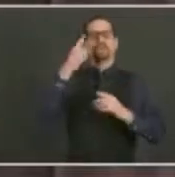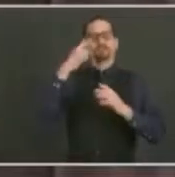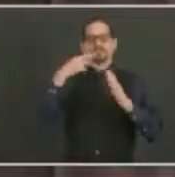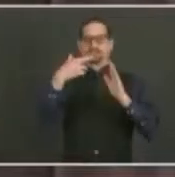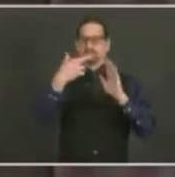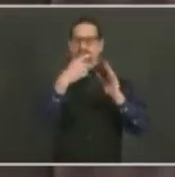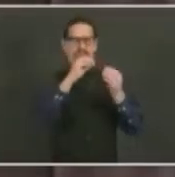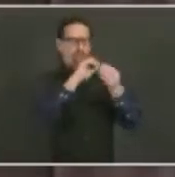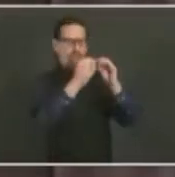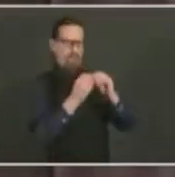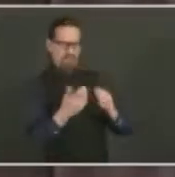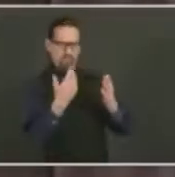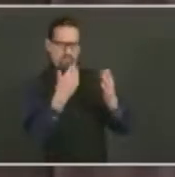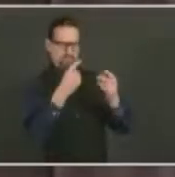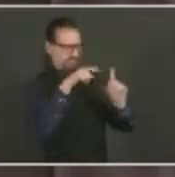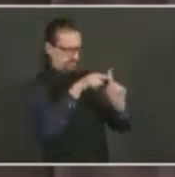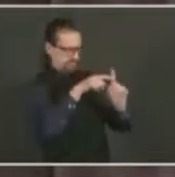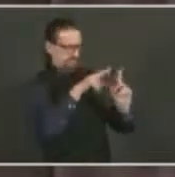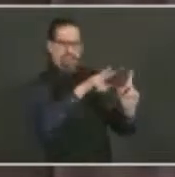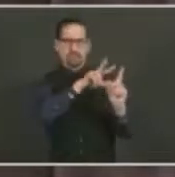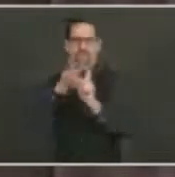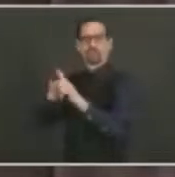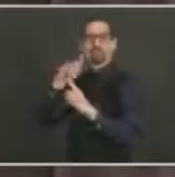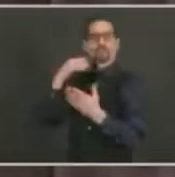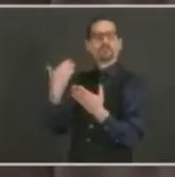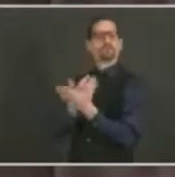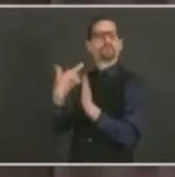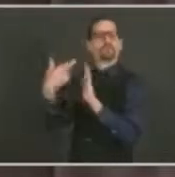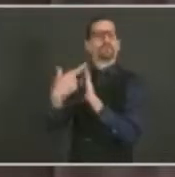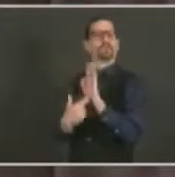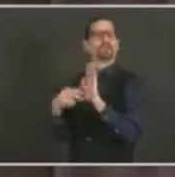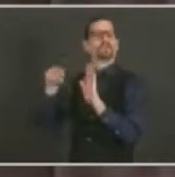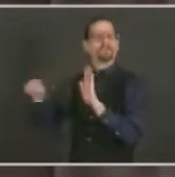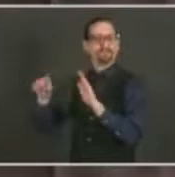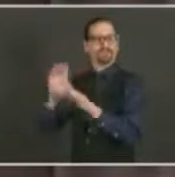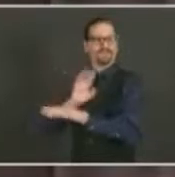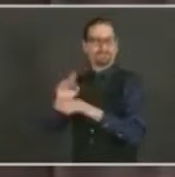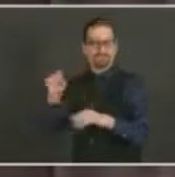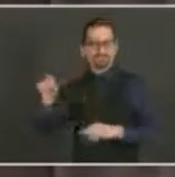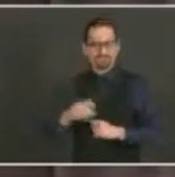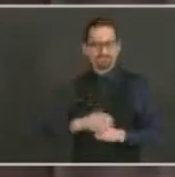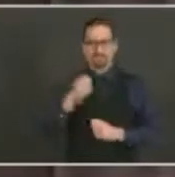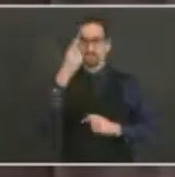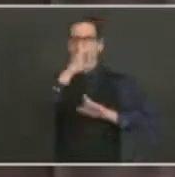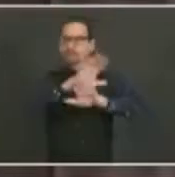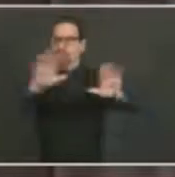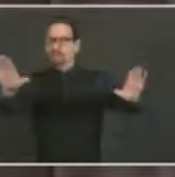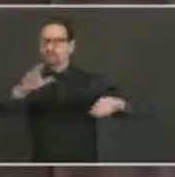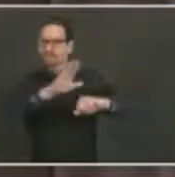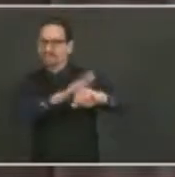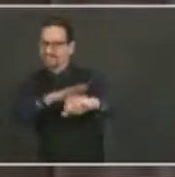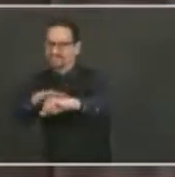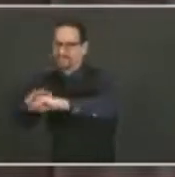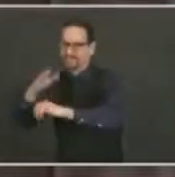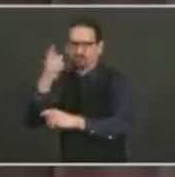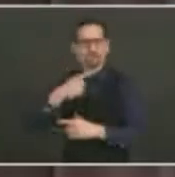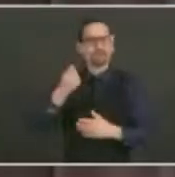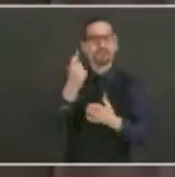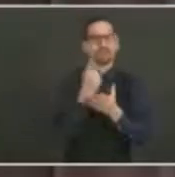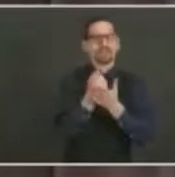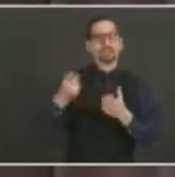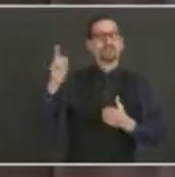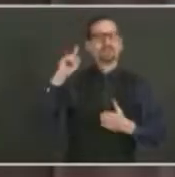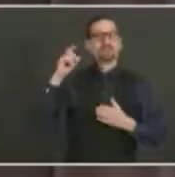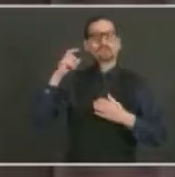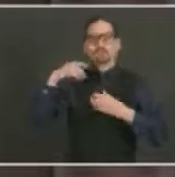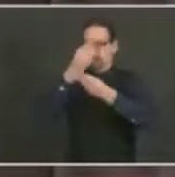I do want to offer the same caution that I offered last week. We are in a calmer period right